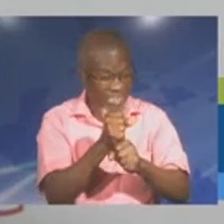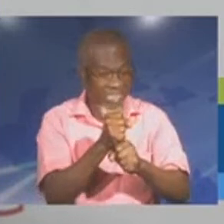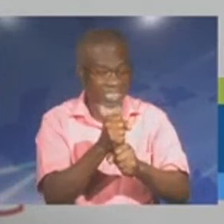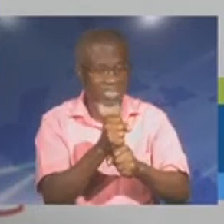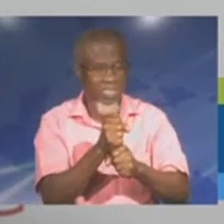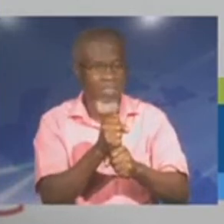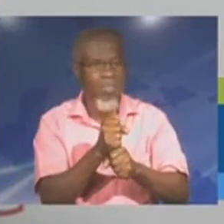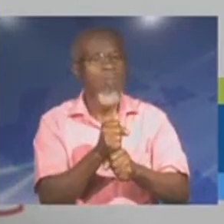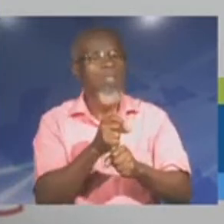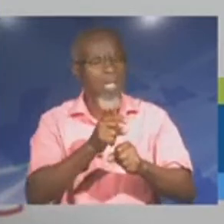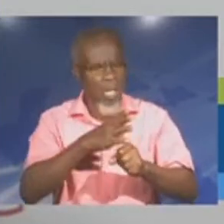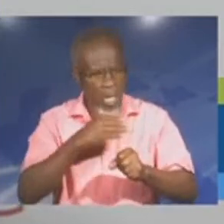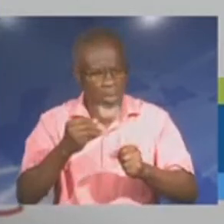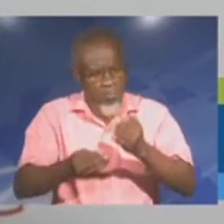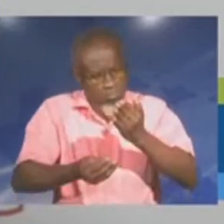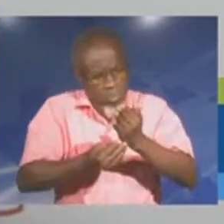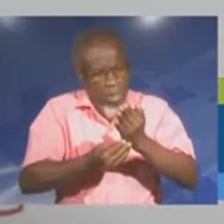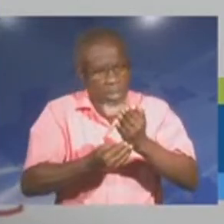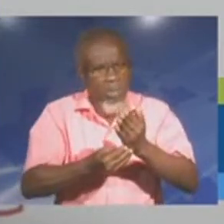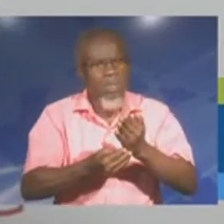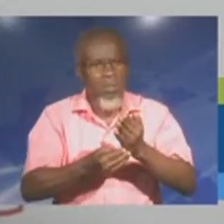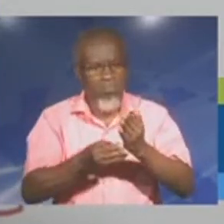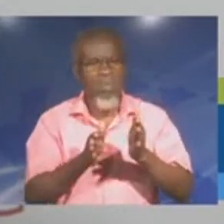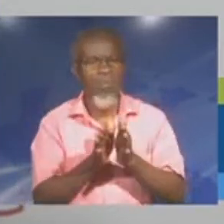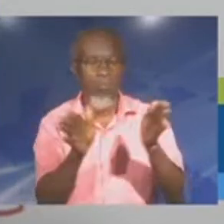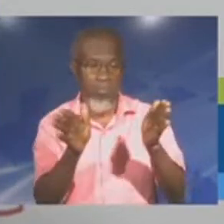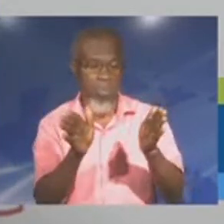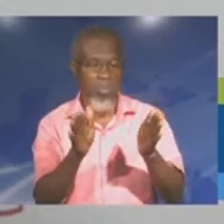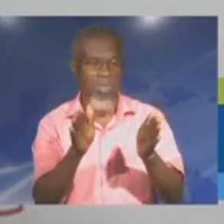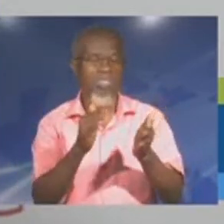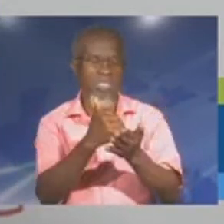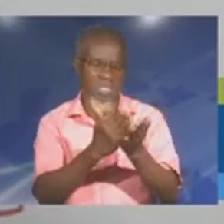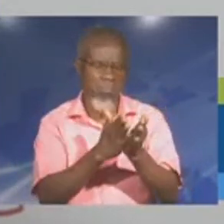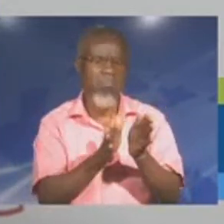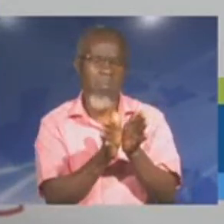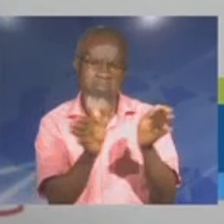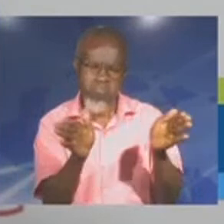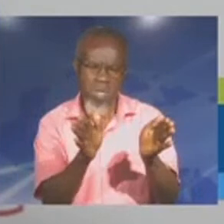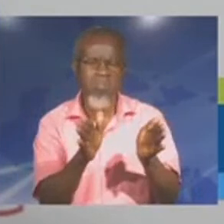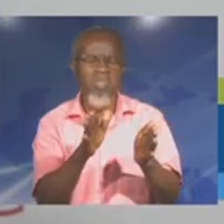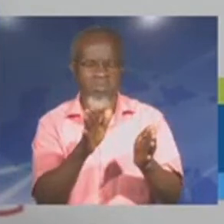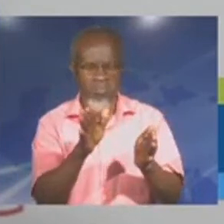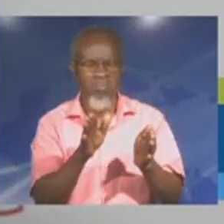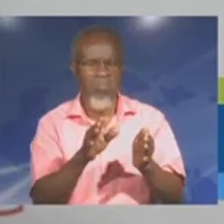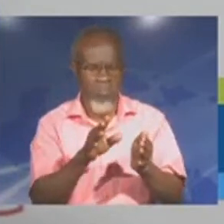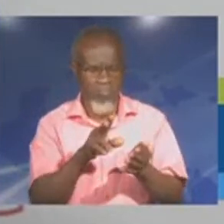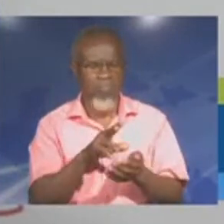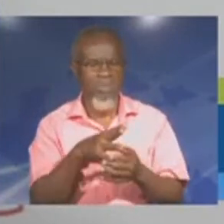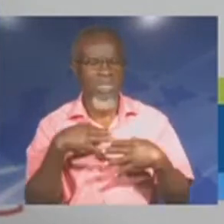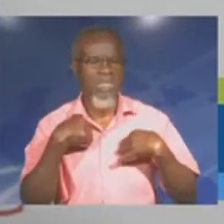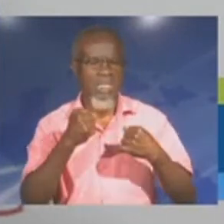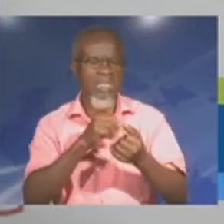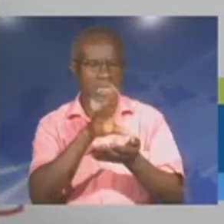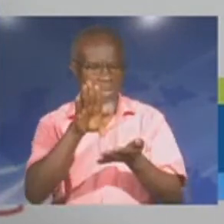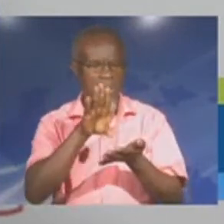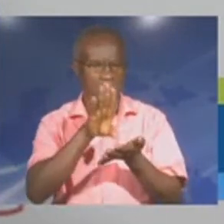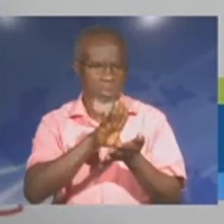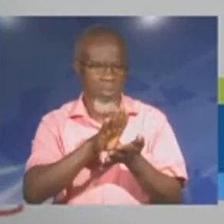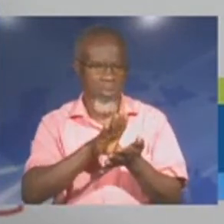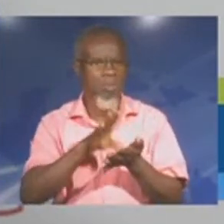health centers, which will be published and made known by next week. So we are going to make